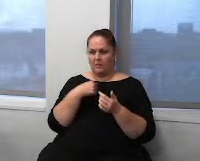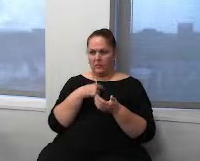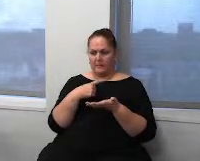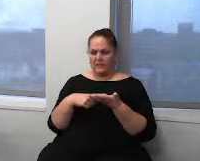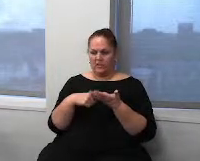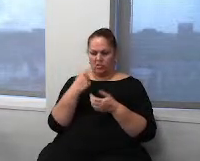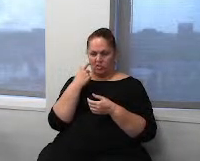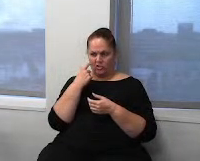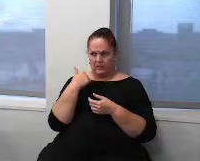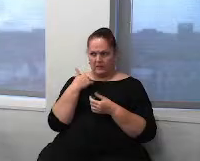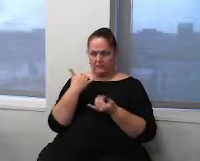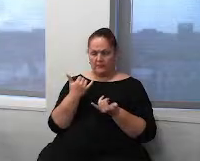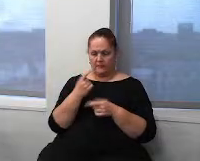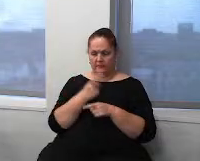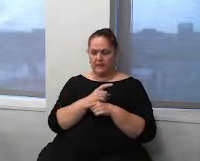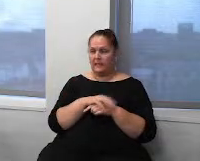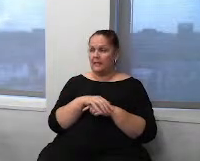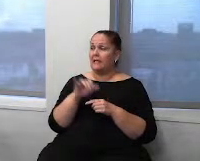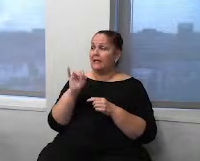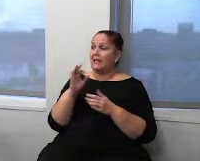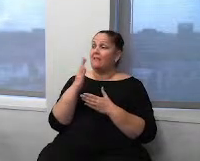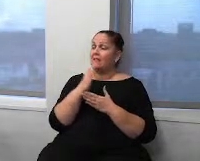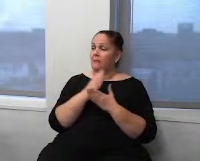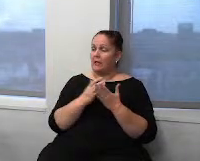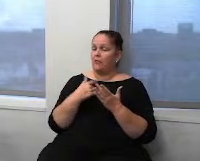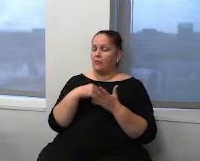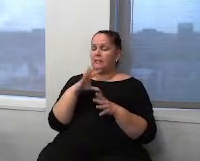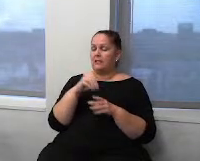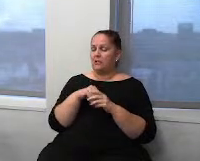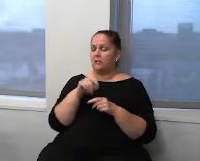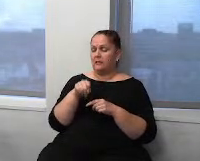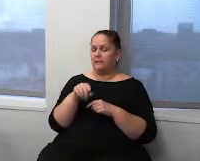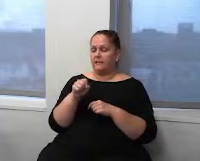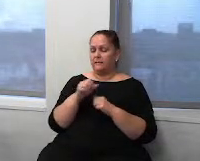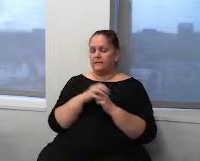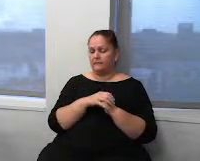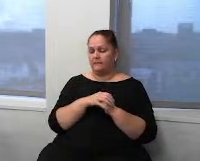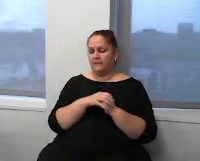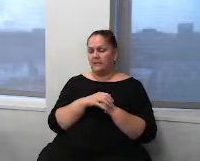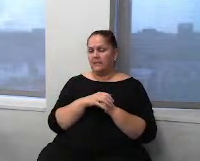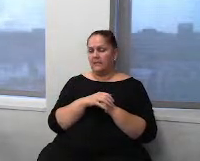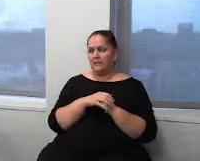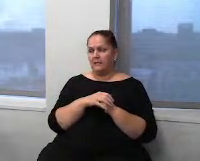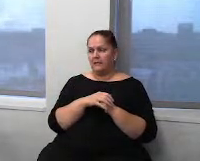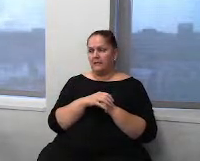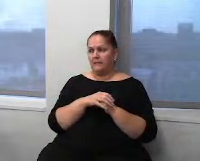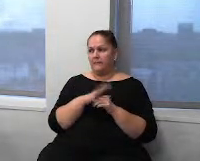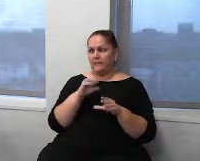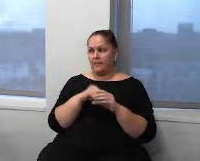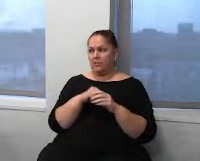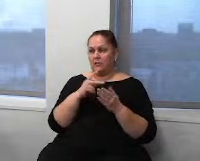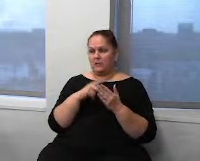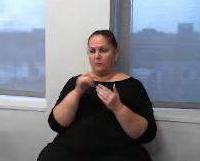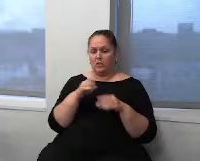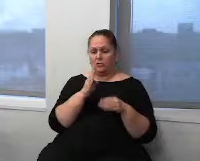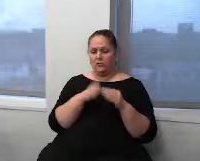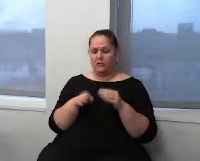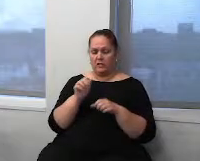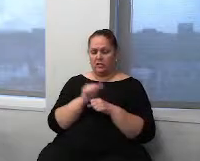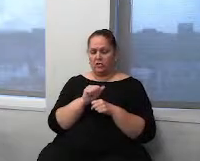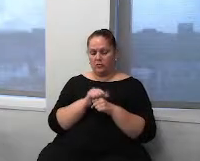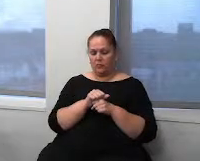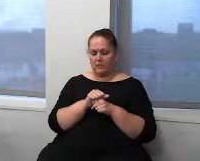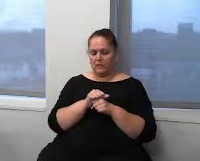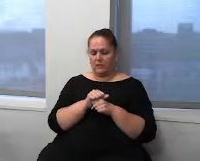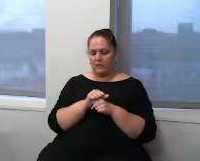includes the projects that we've been discussing just now, right? It's part of what is included on that. Yes. Including the projects